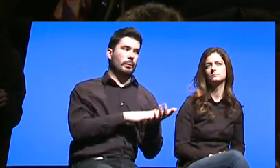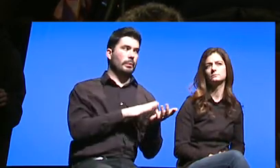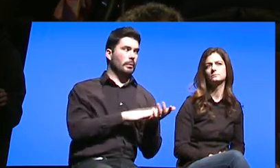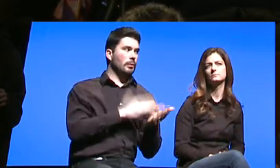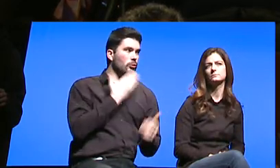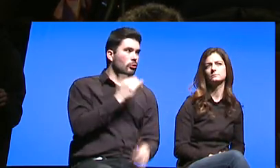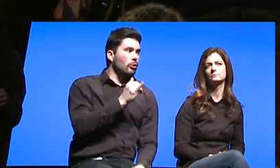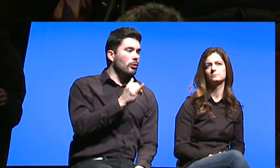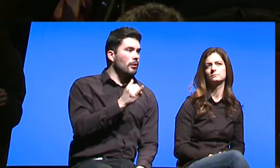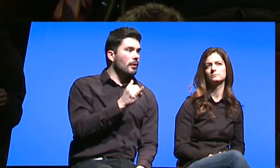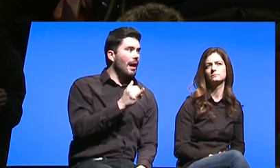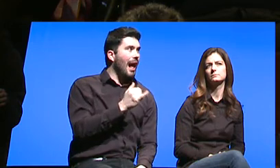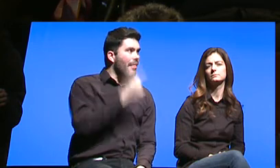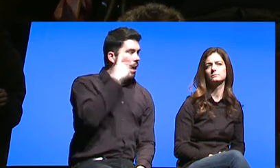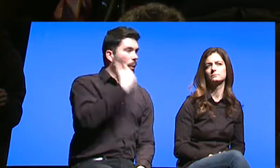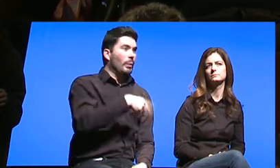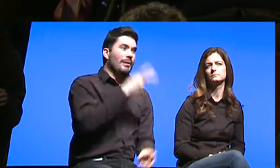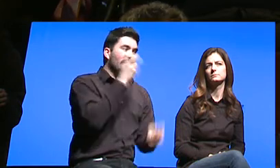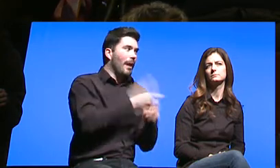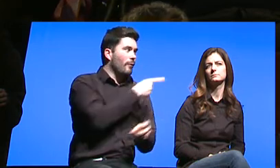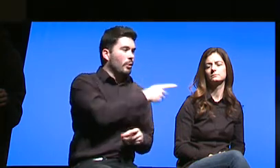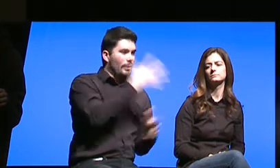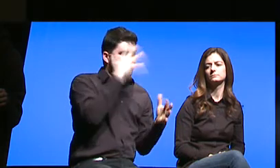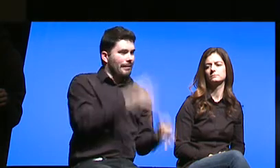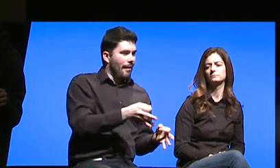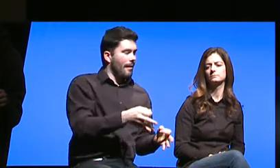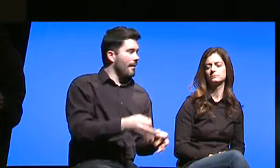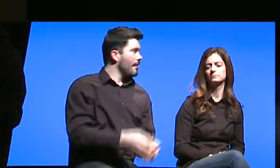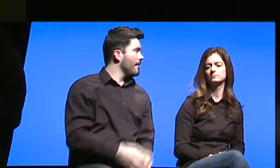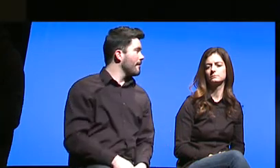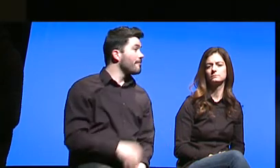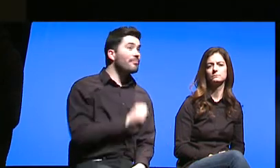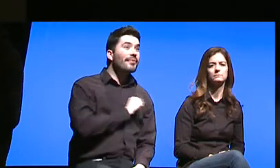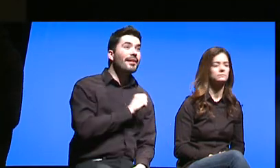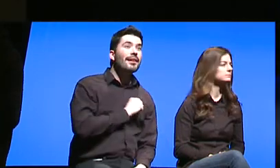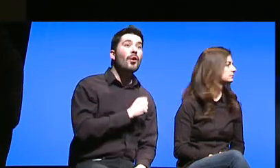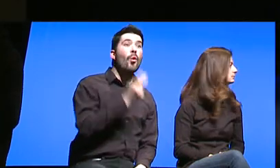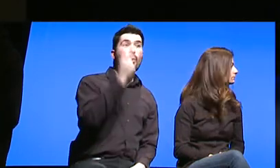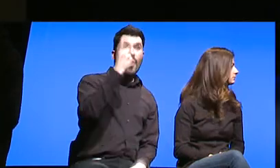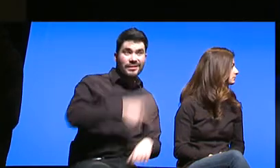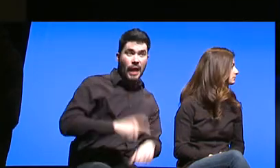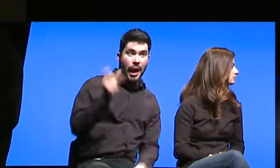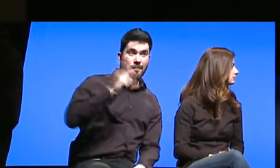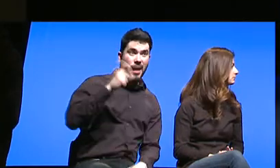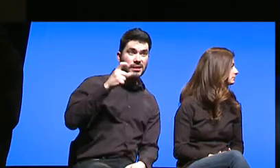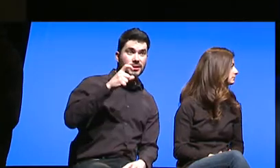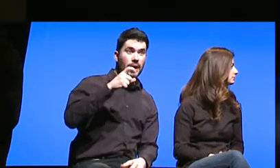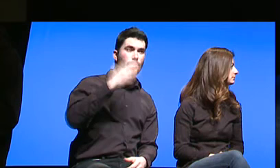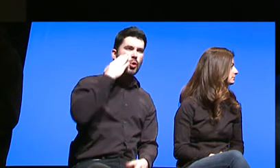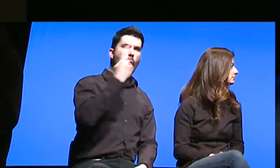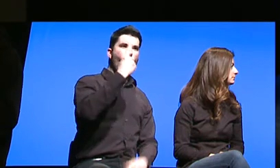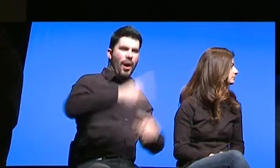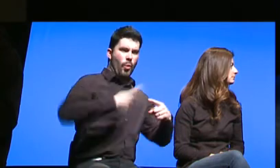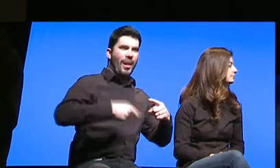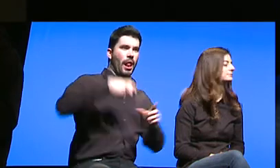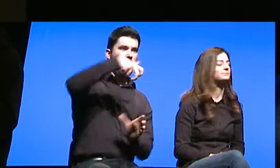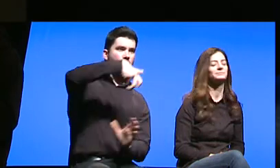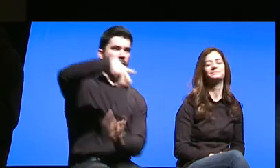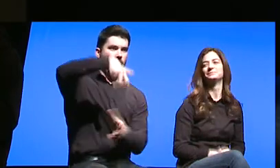very difficult time picking them. I saw a Muslim on a unicycle once, and I was like, "Damn, that's a difference."